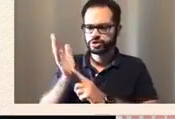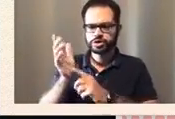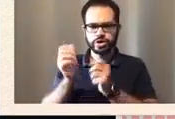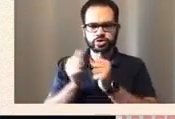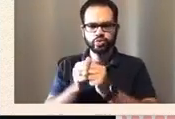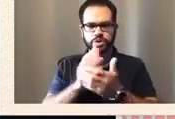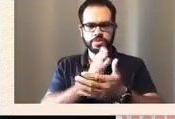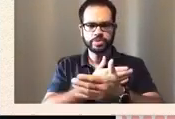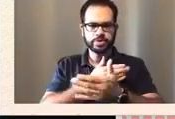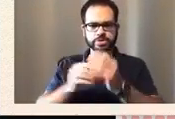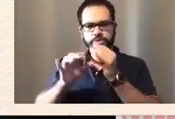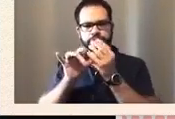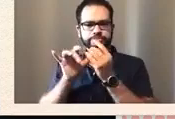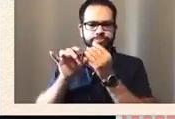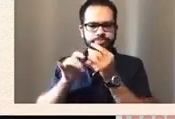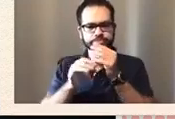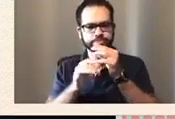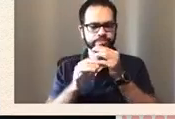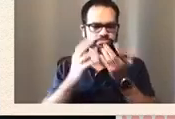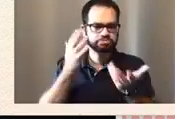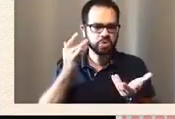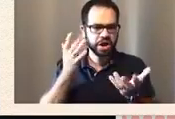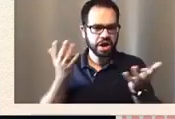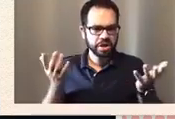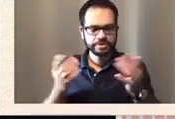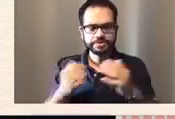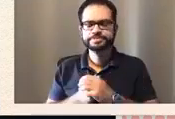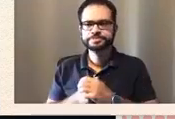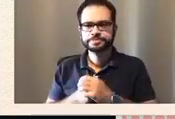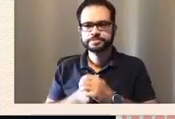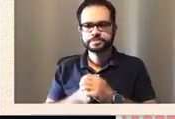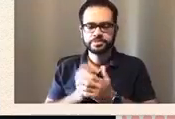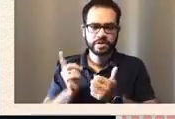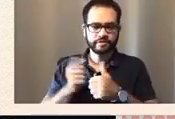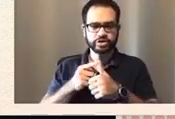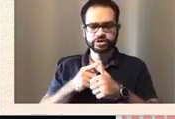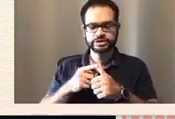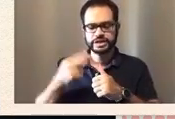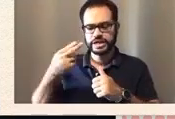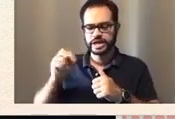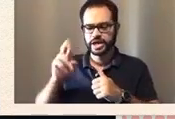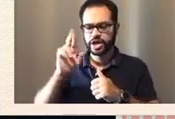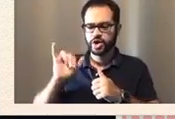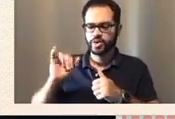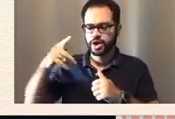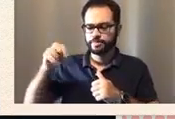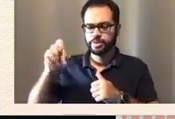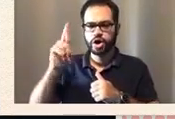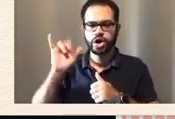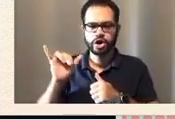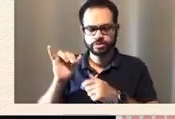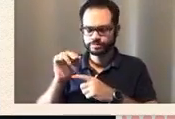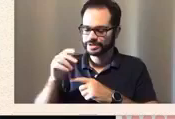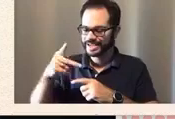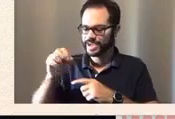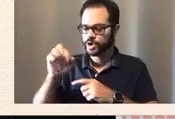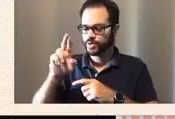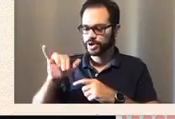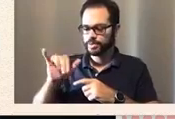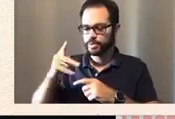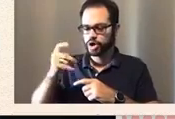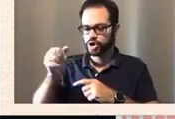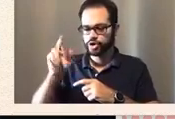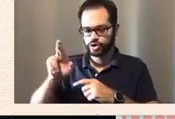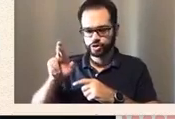on my recorder? First, the Harry Potter series is a very popular series among